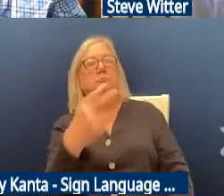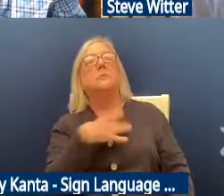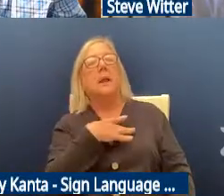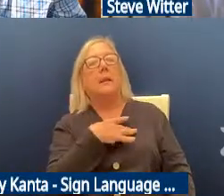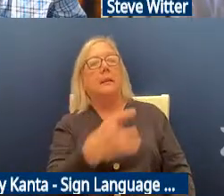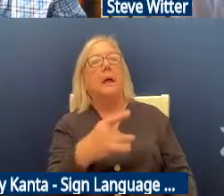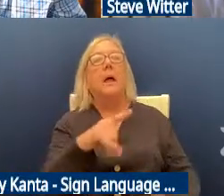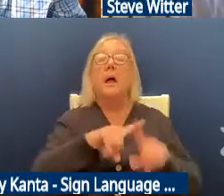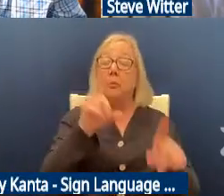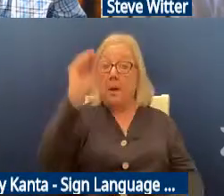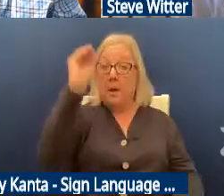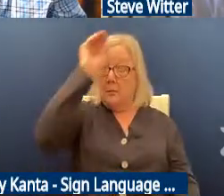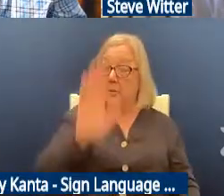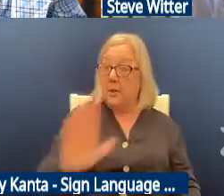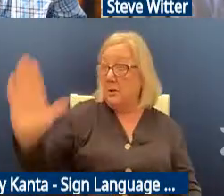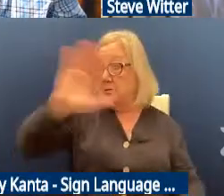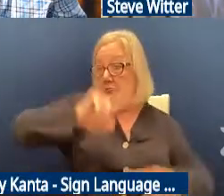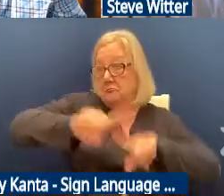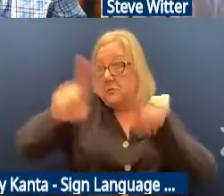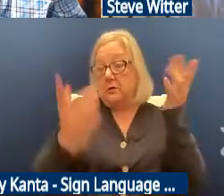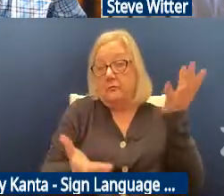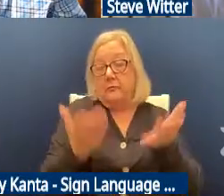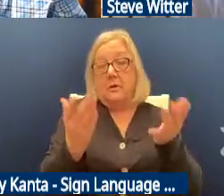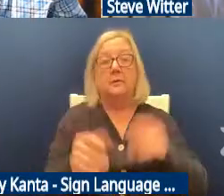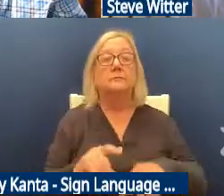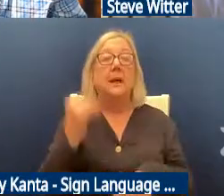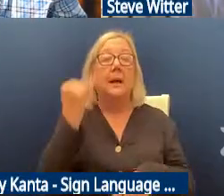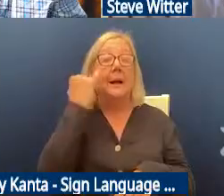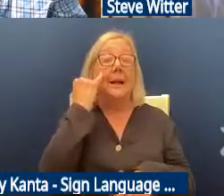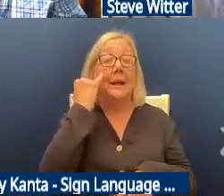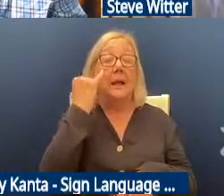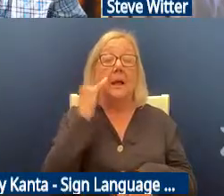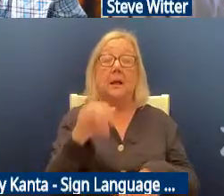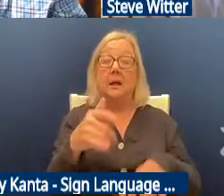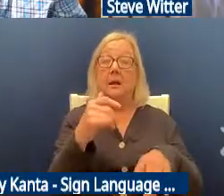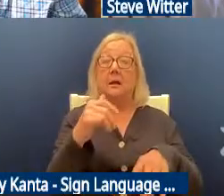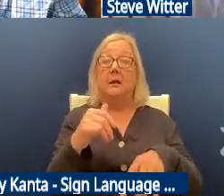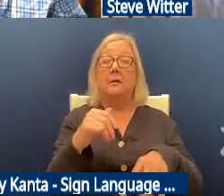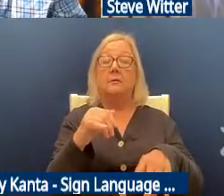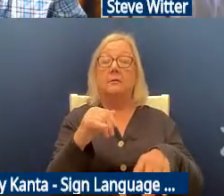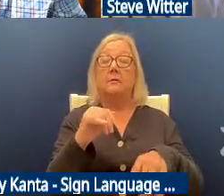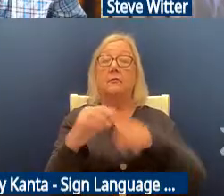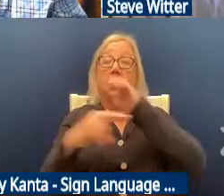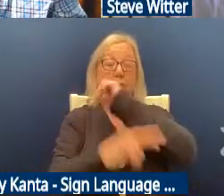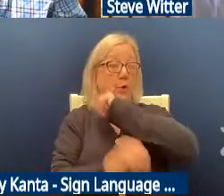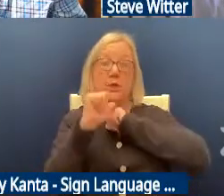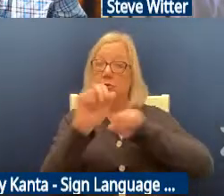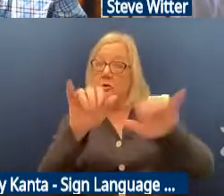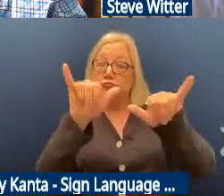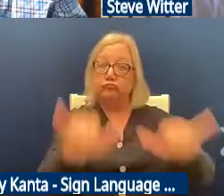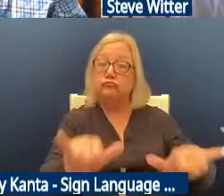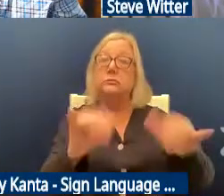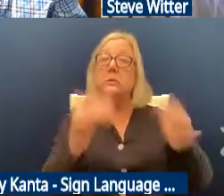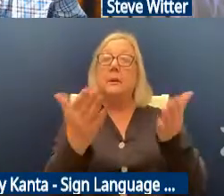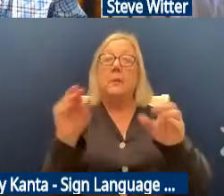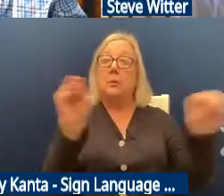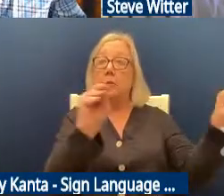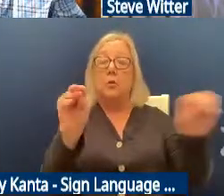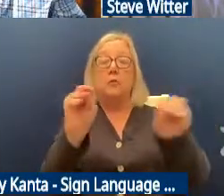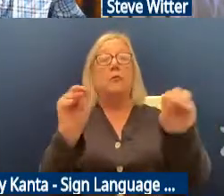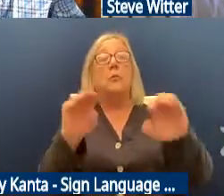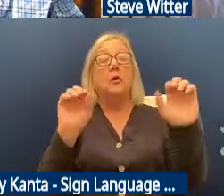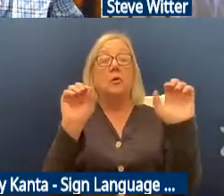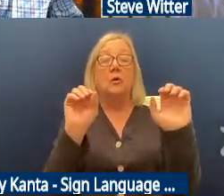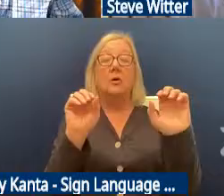not a static bridge or fixed bridge, if it's a movable span, that it might be different because of the